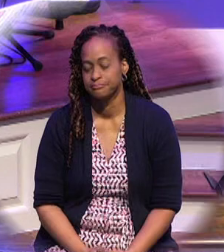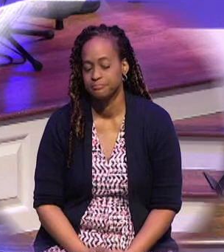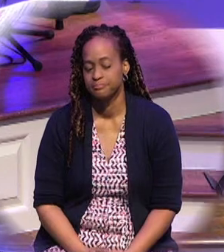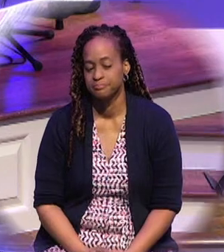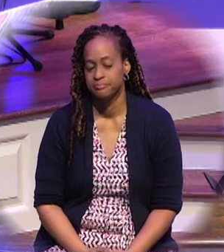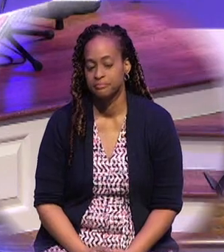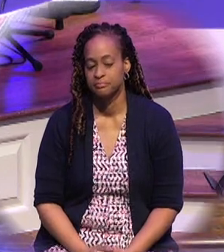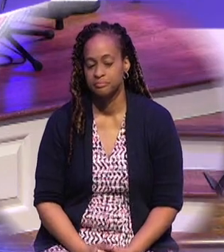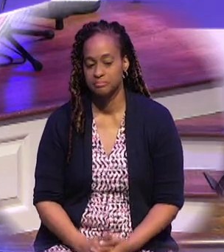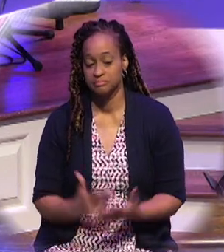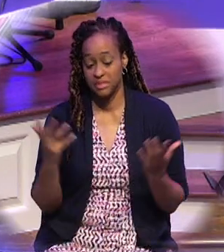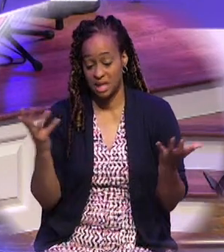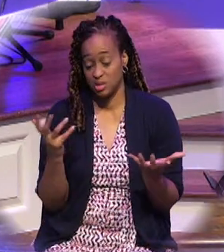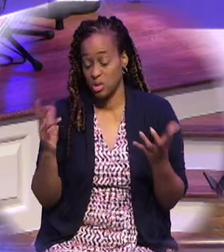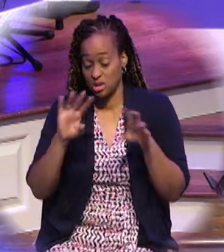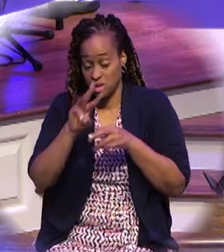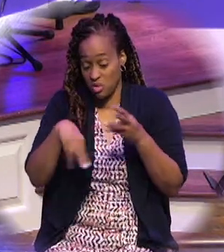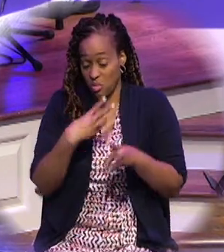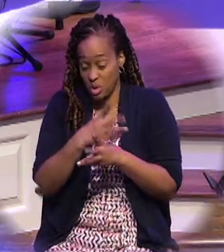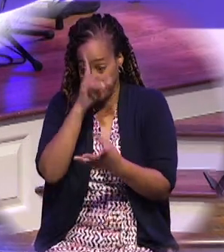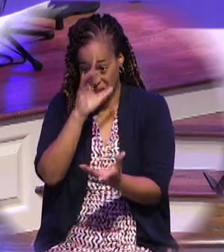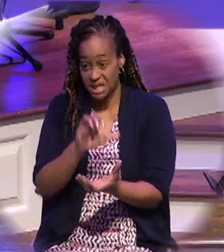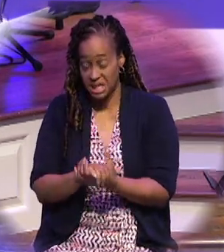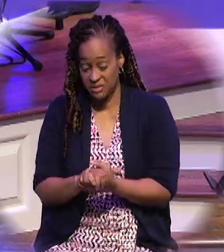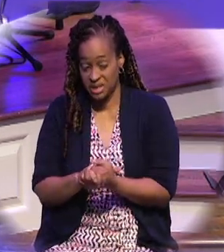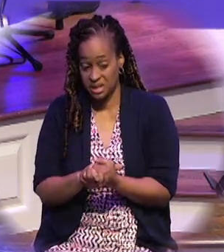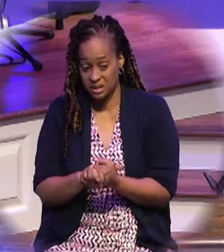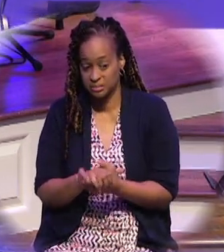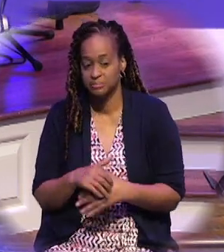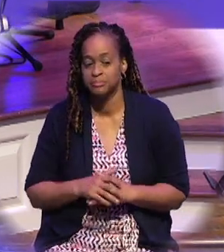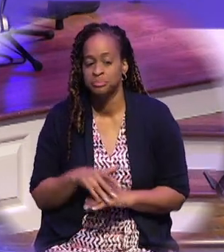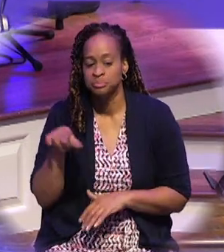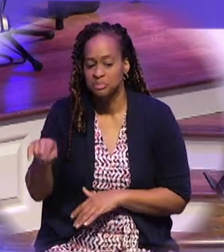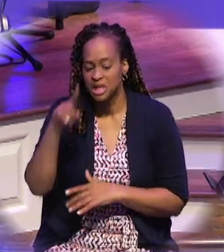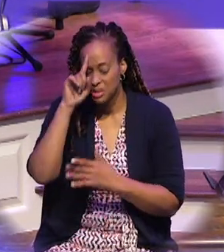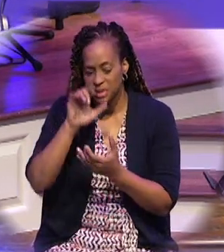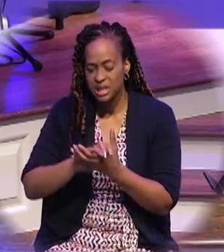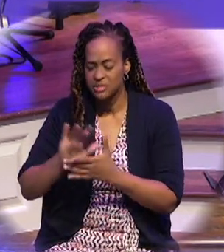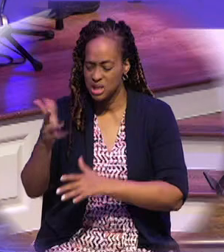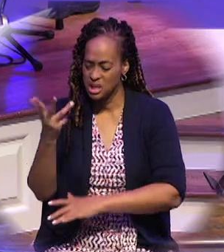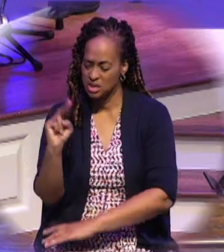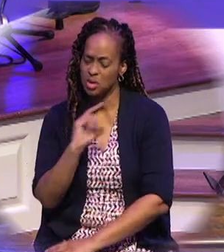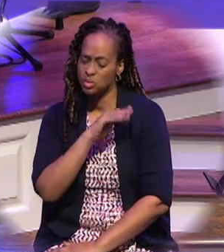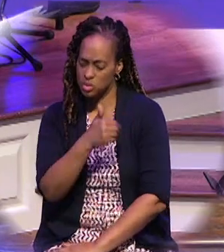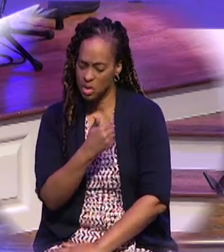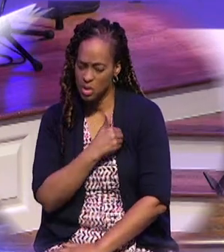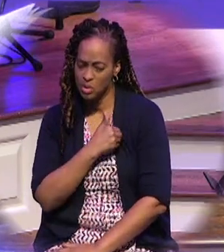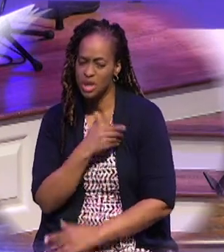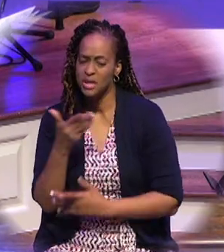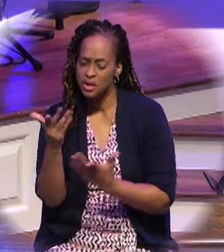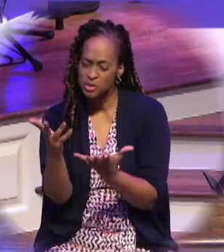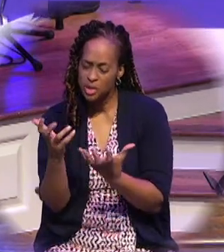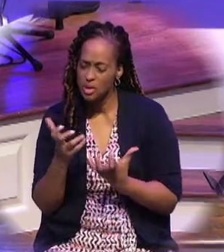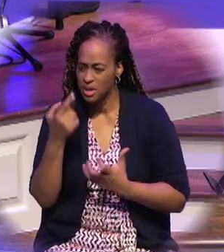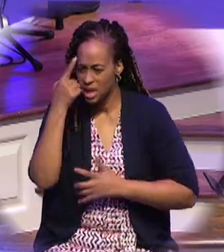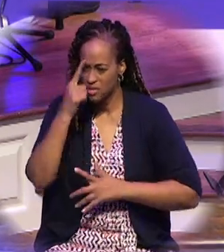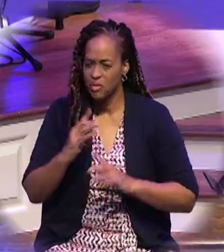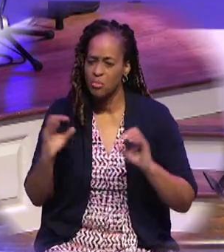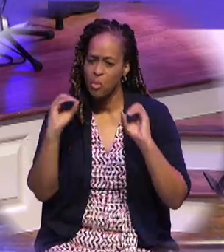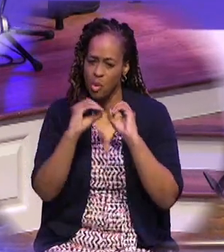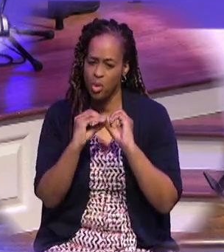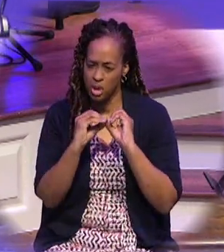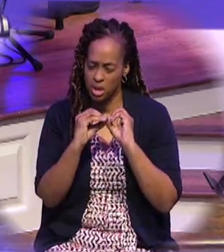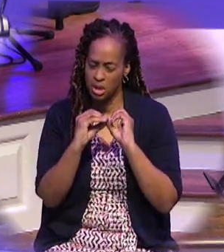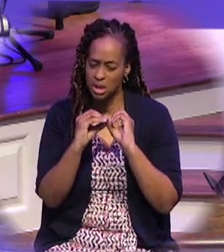That's what the world believes. And yet, he admits, even with his own soul, there is a yearning for more.